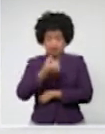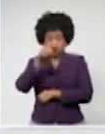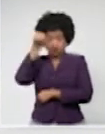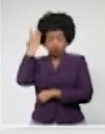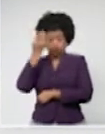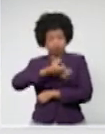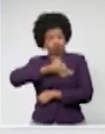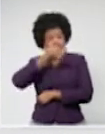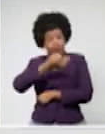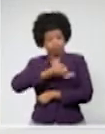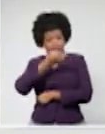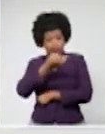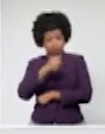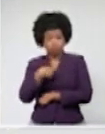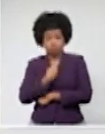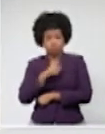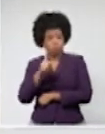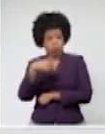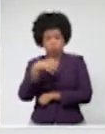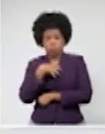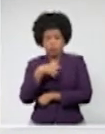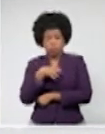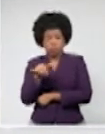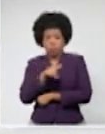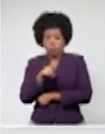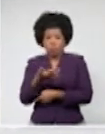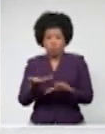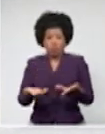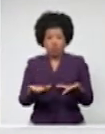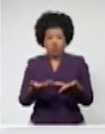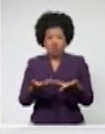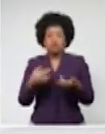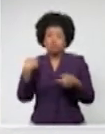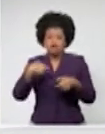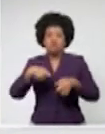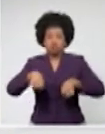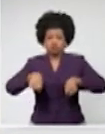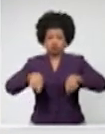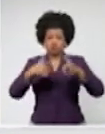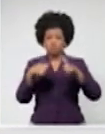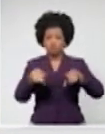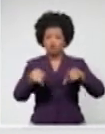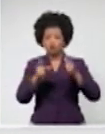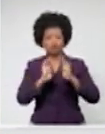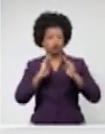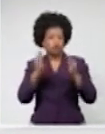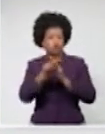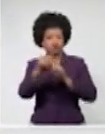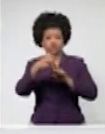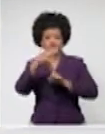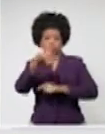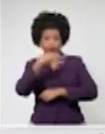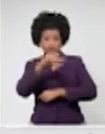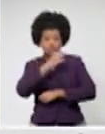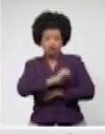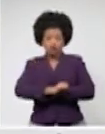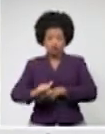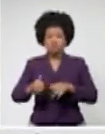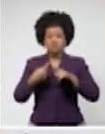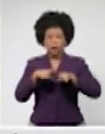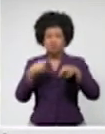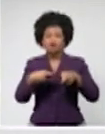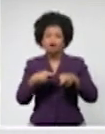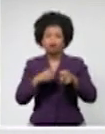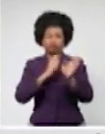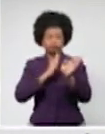for this kind of behavior. We have identified a series of violations and a non-compliance with the restriction and